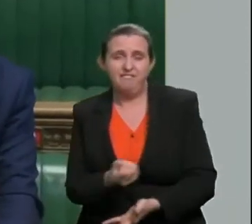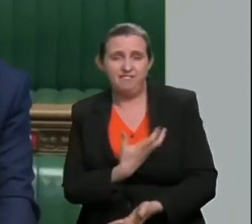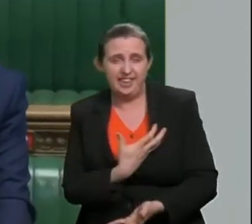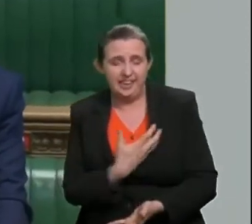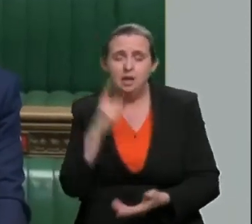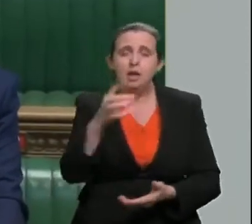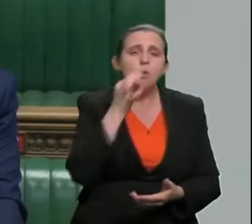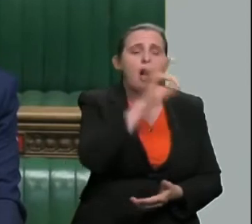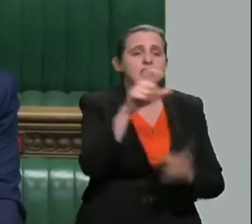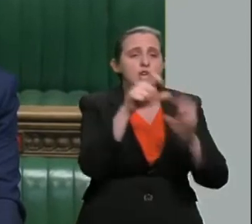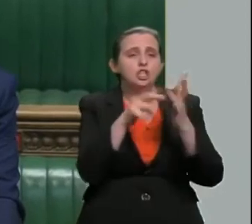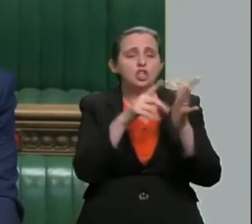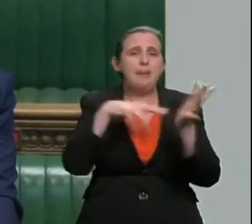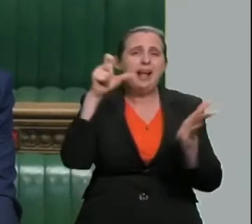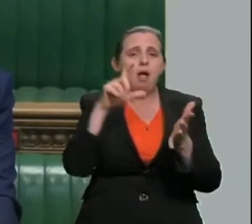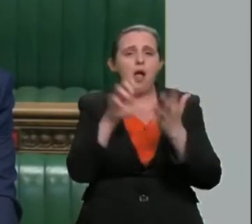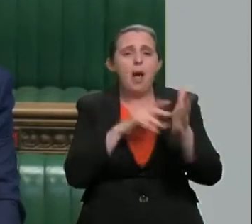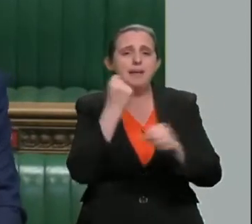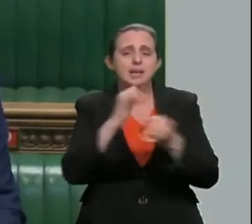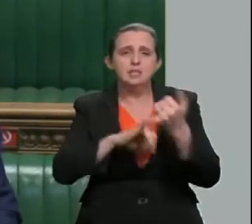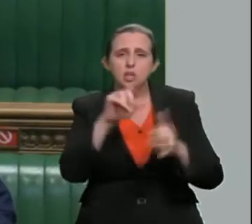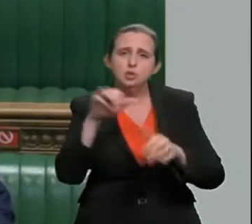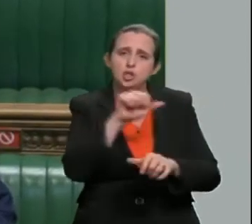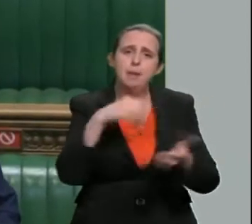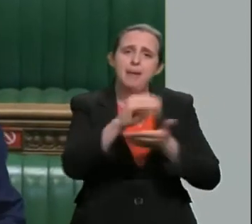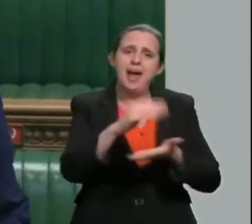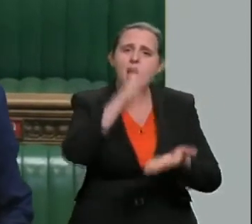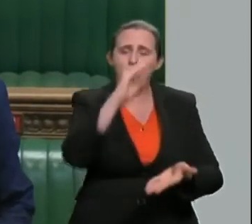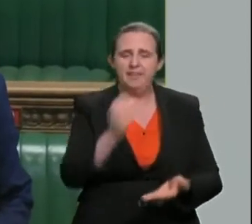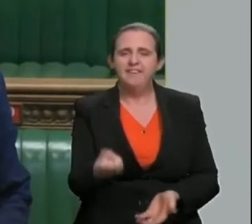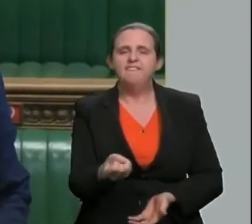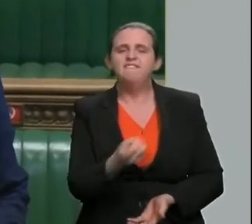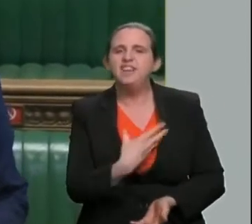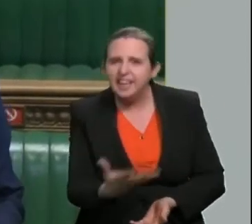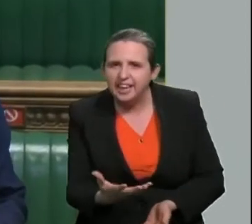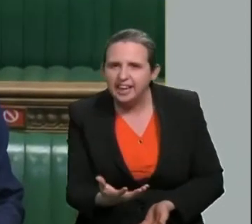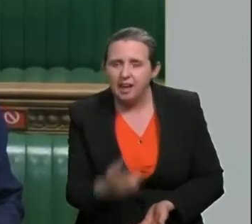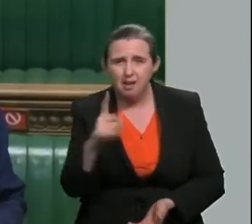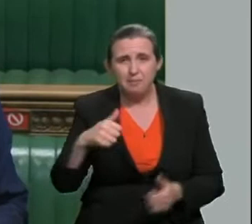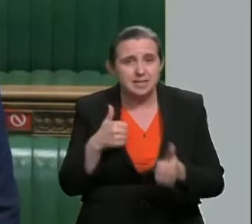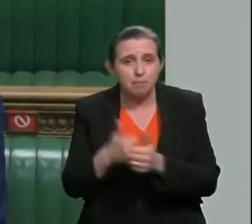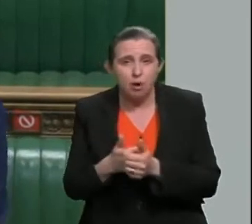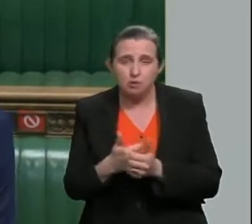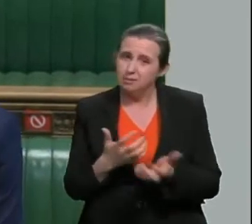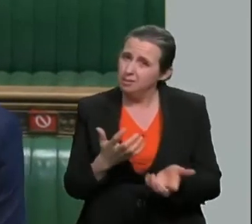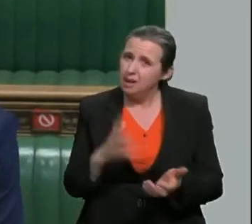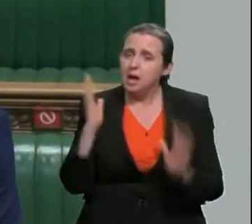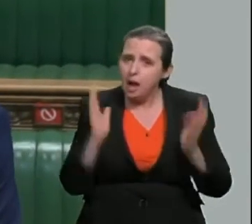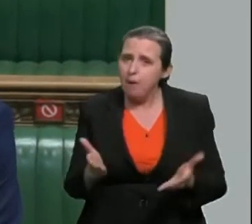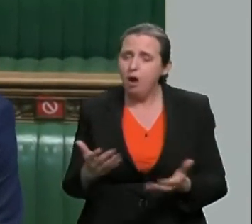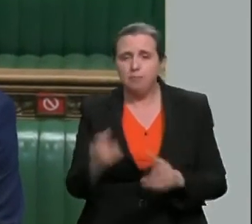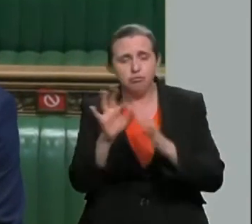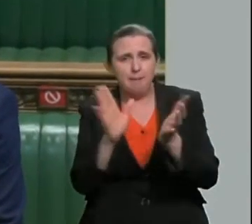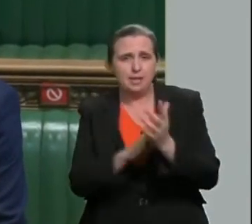where the Prime Minister repeatedly delayed and now changes policy pretty well every day is securing our borders